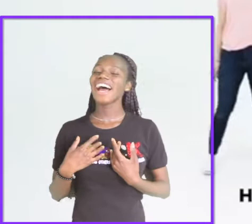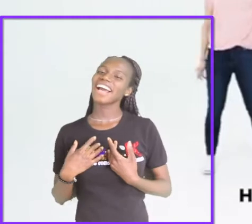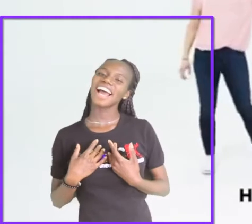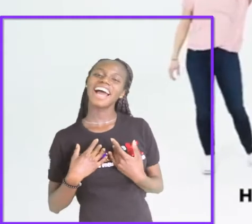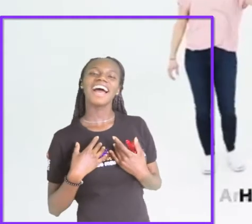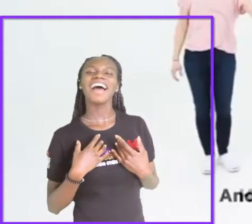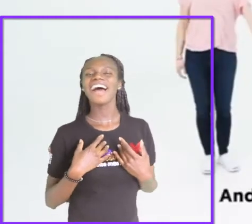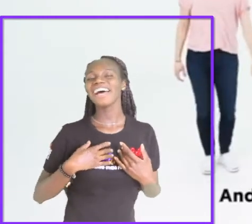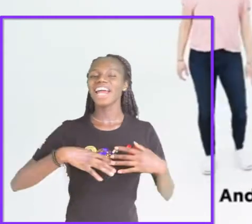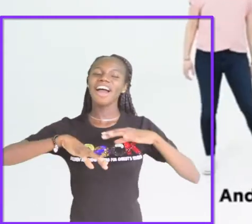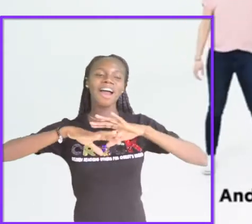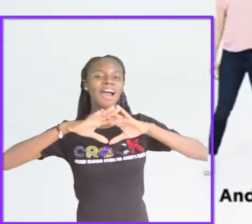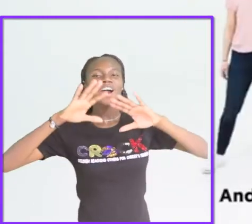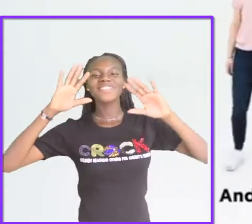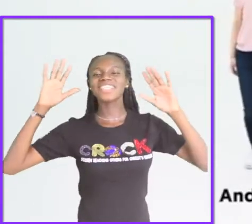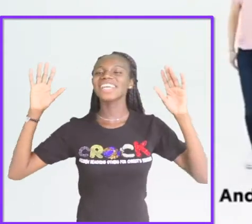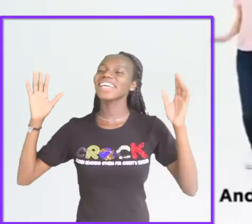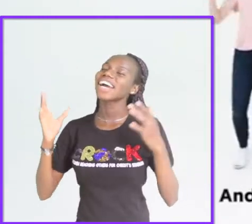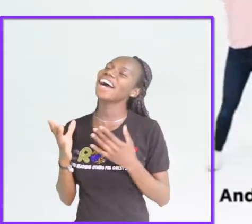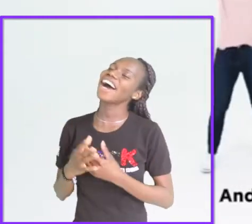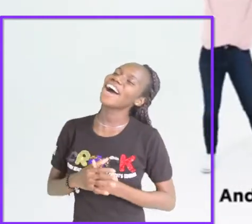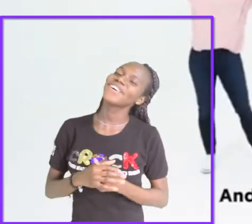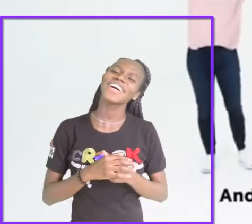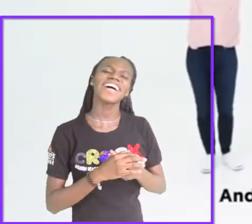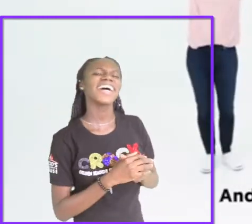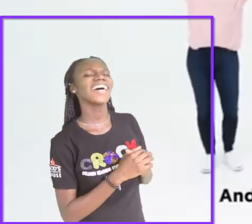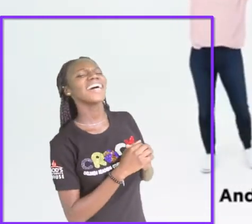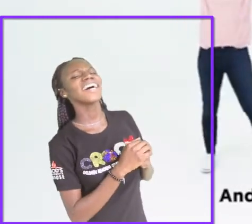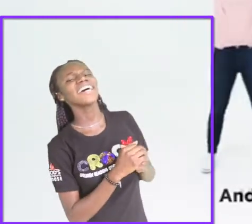our God! Oh, sing,